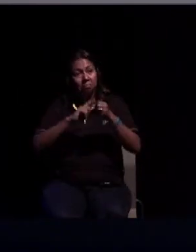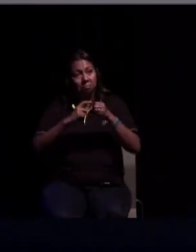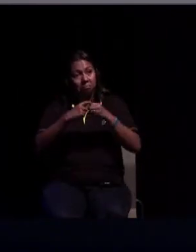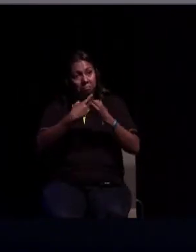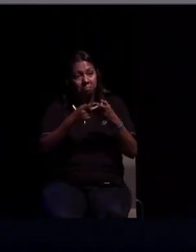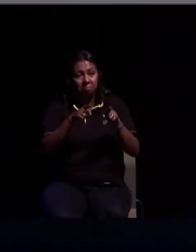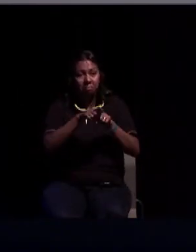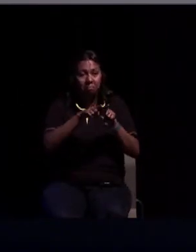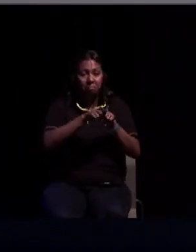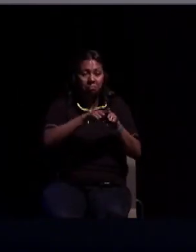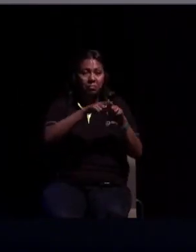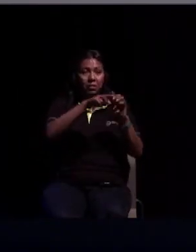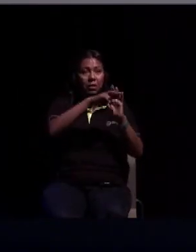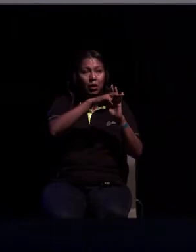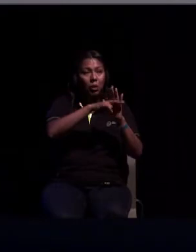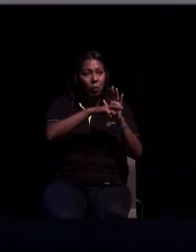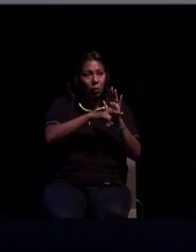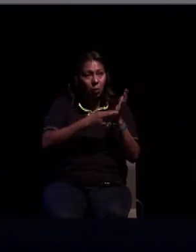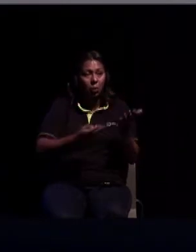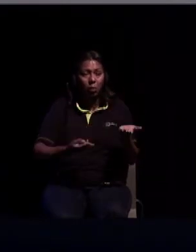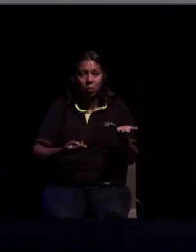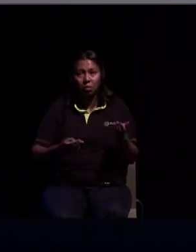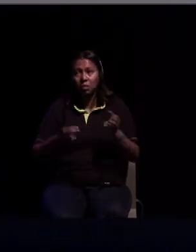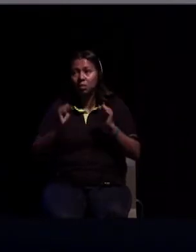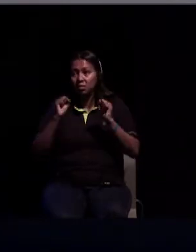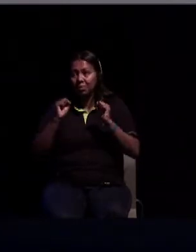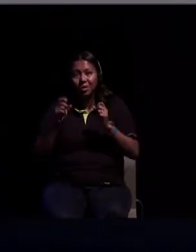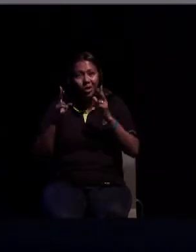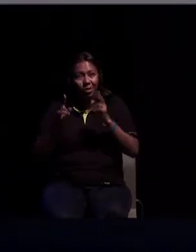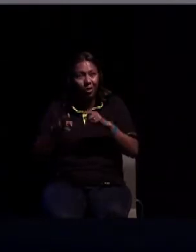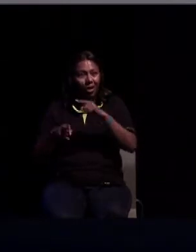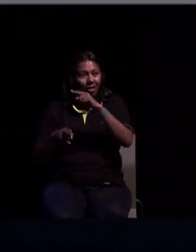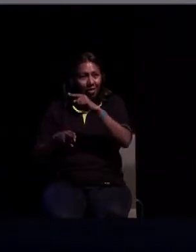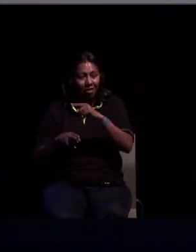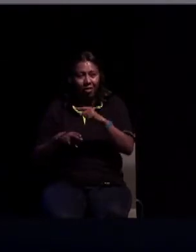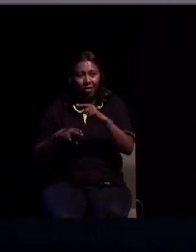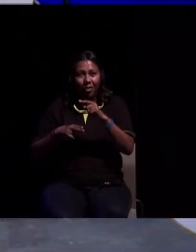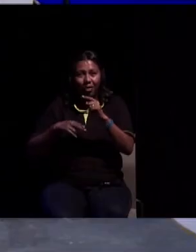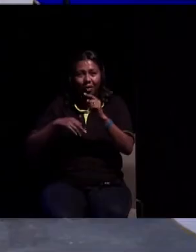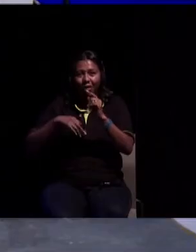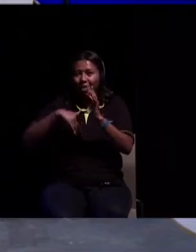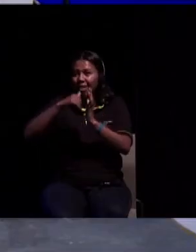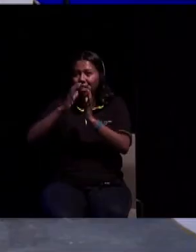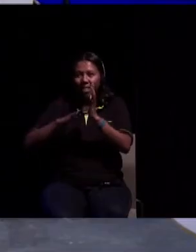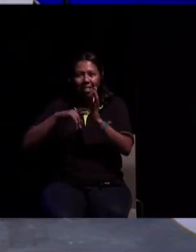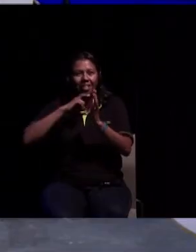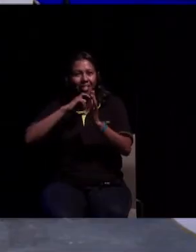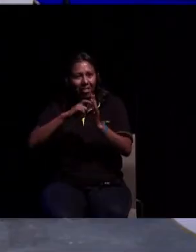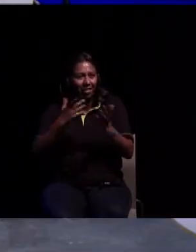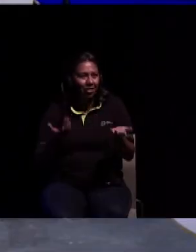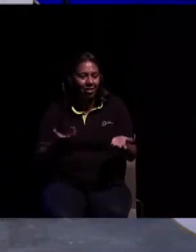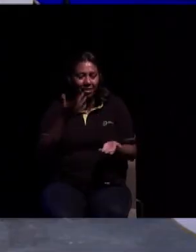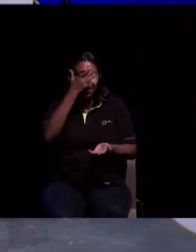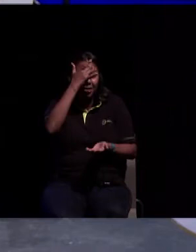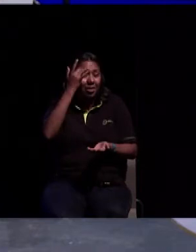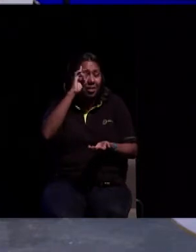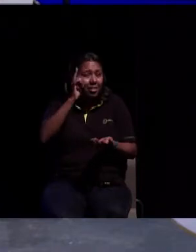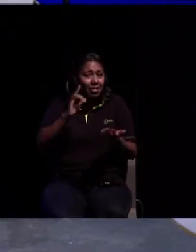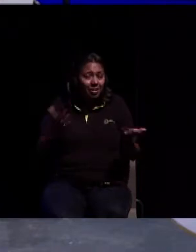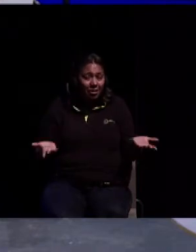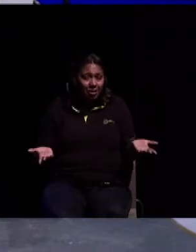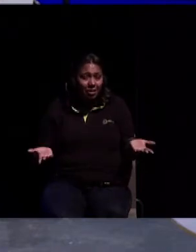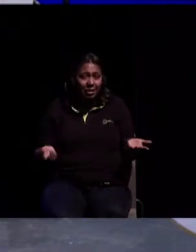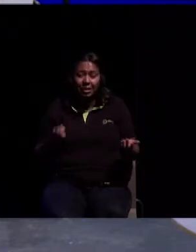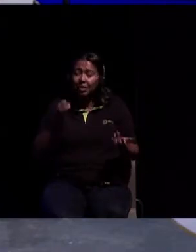of that greenwashing that I talked about in my presentation. And most people don't know about it. If you ask travel agencies, if you